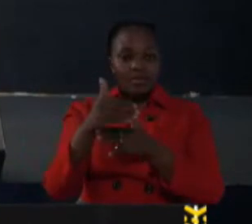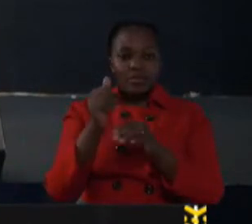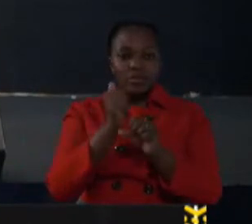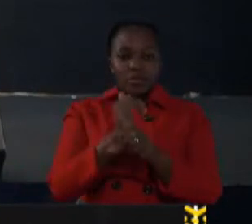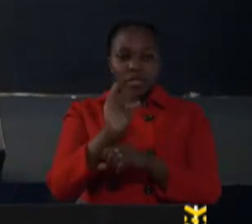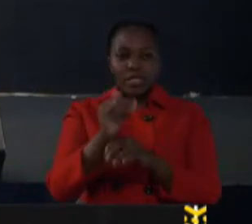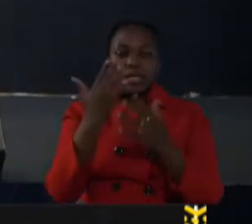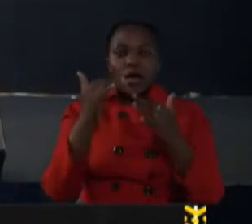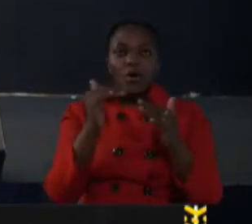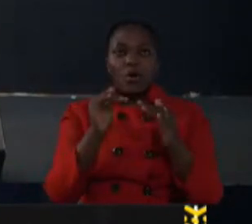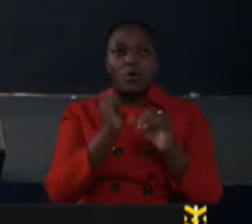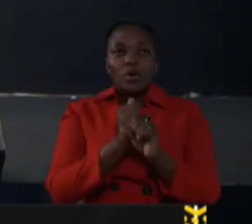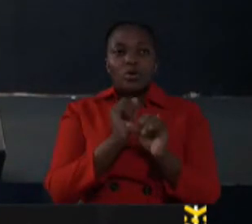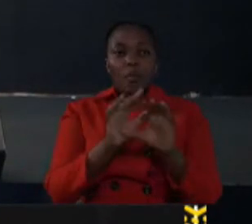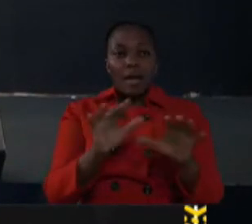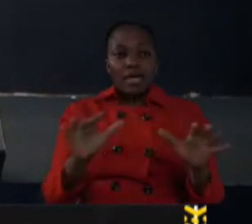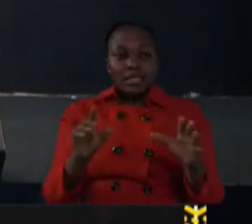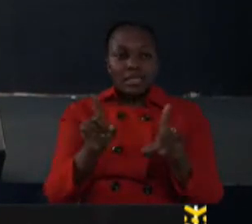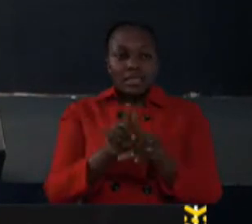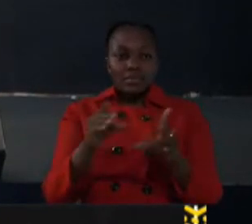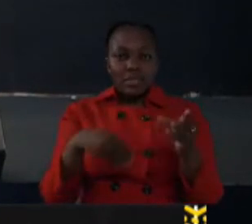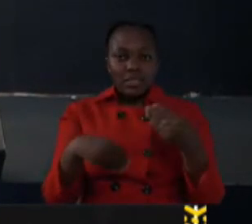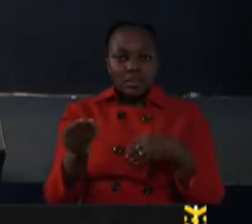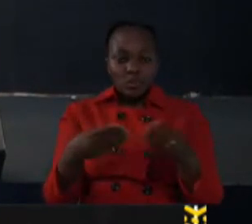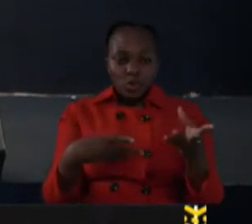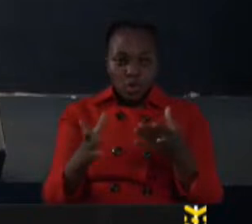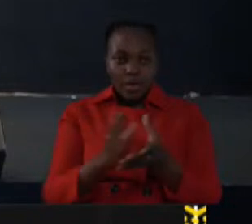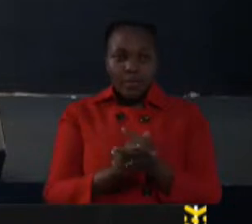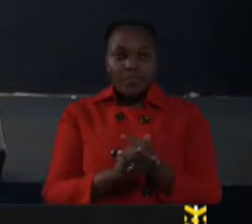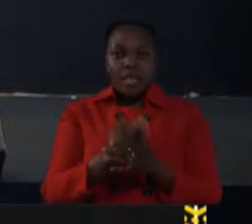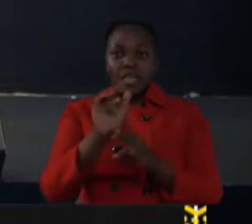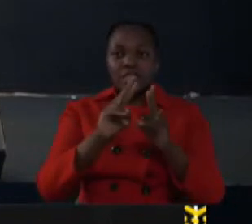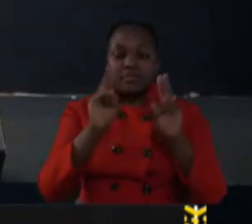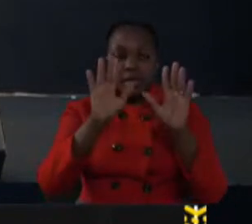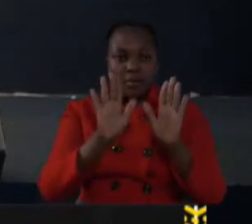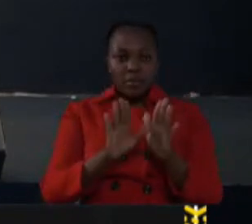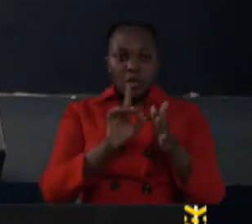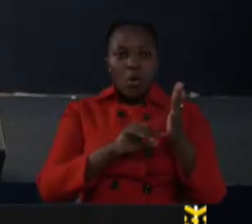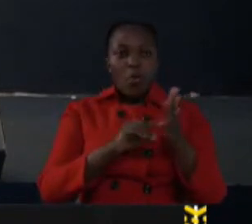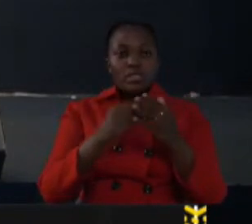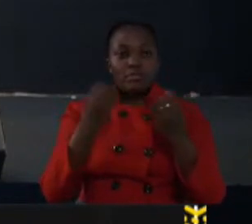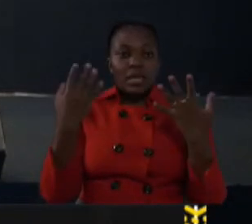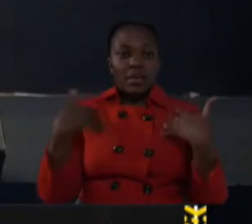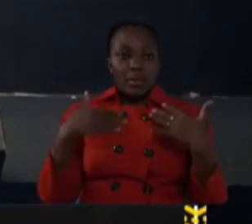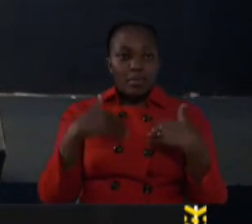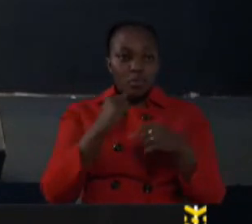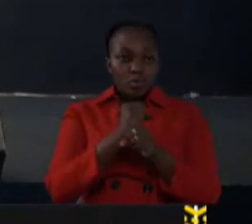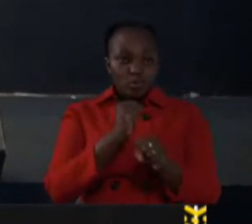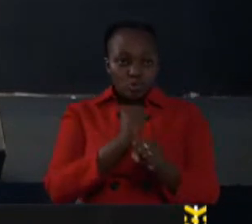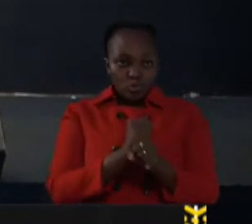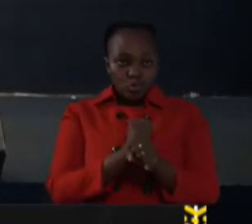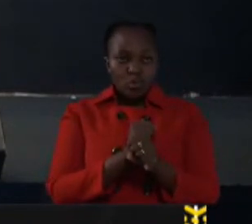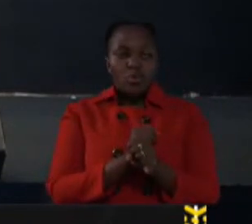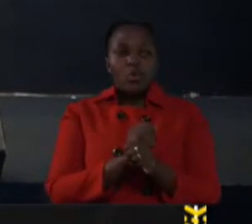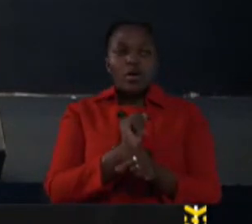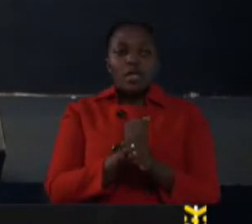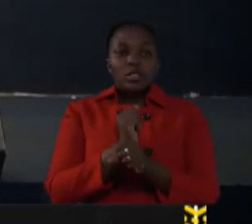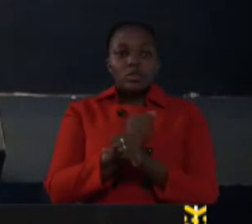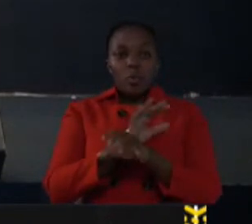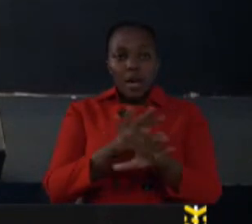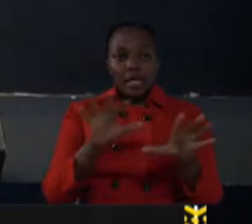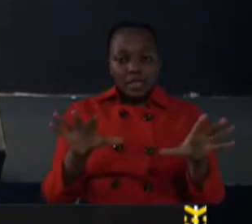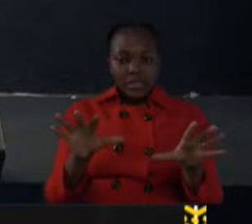and distribution, which is actually very important. So what most people do is they focus really on marketing and distribution,